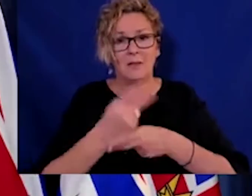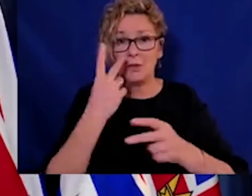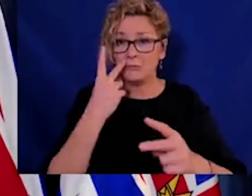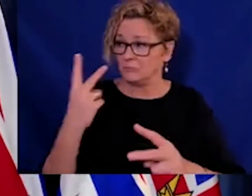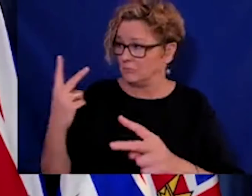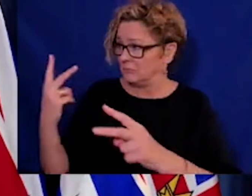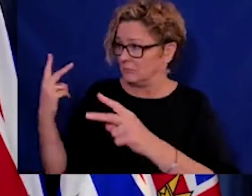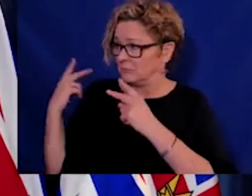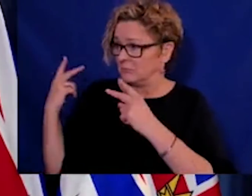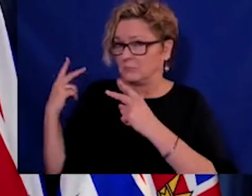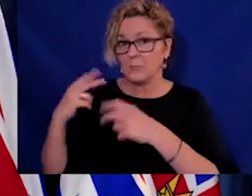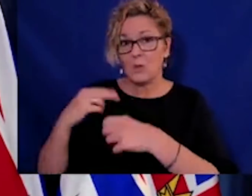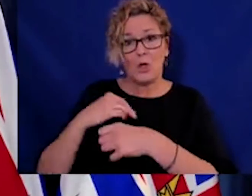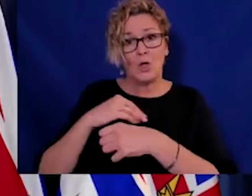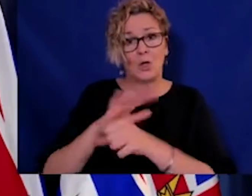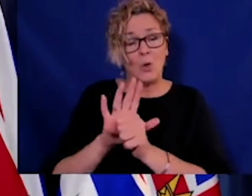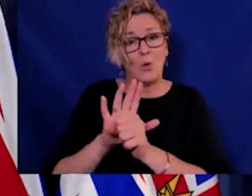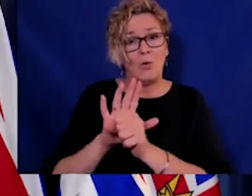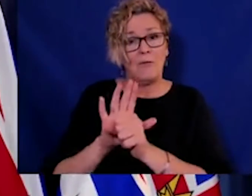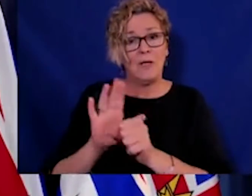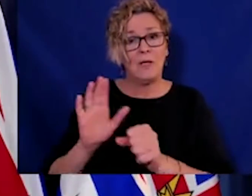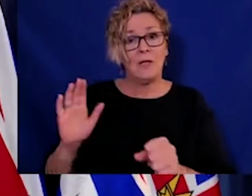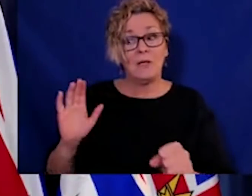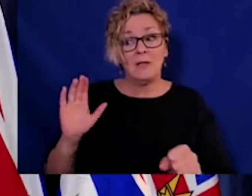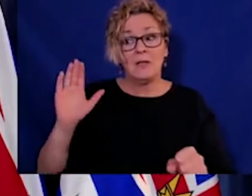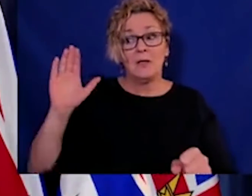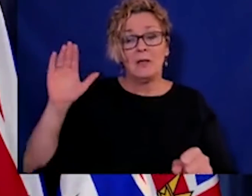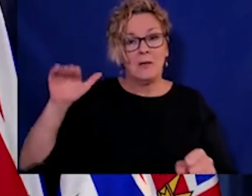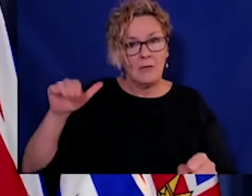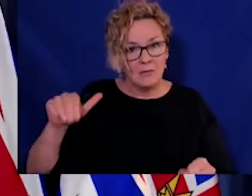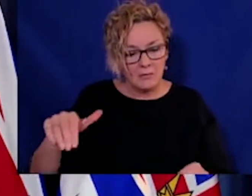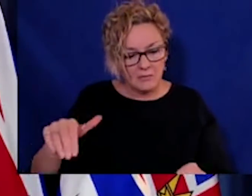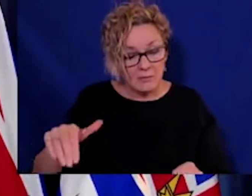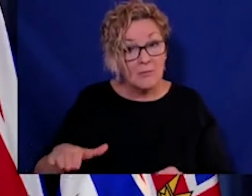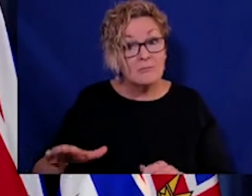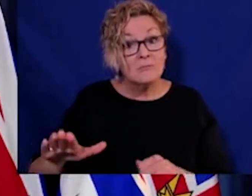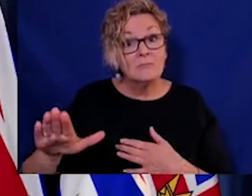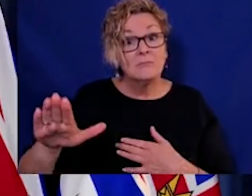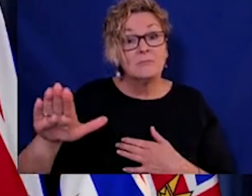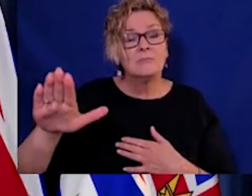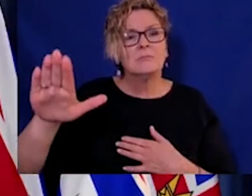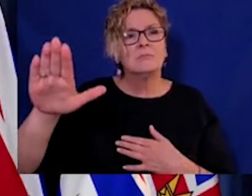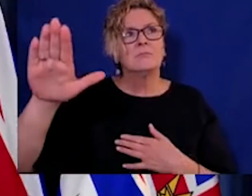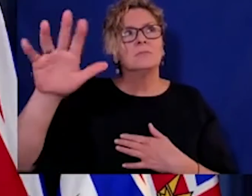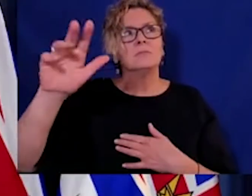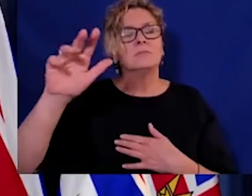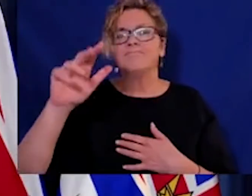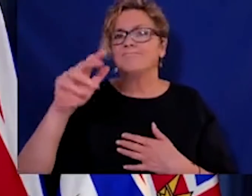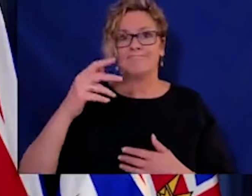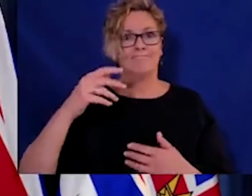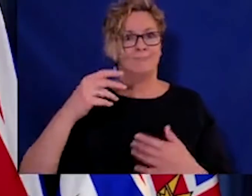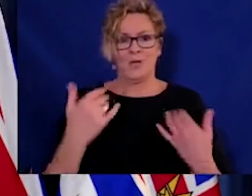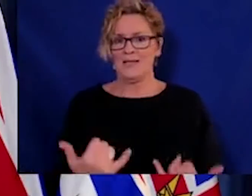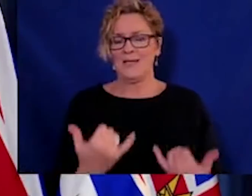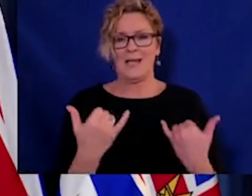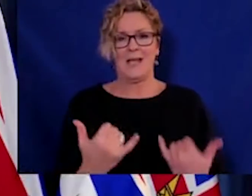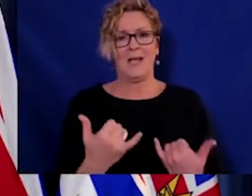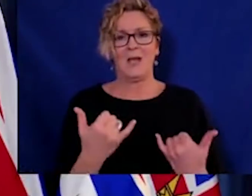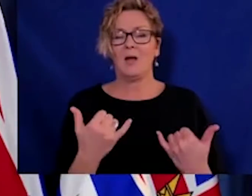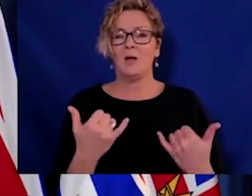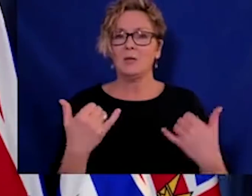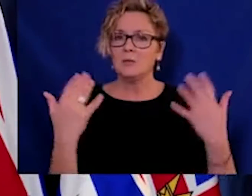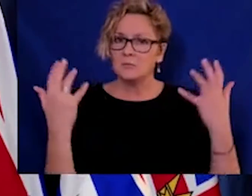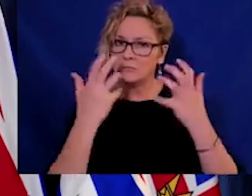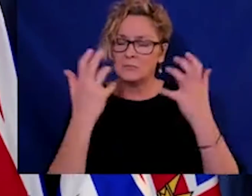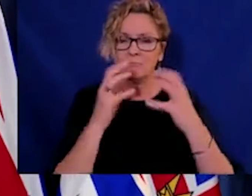our touchstone. When in doubt, rule it out. Don't invite, don't go, don't join, don't regret, and especially